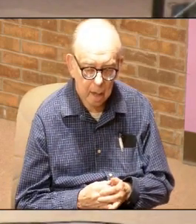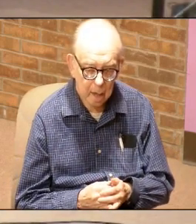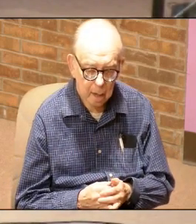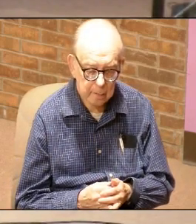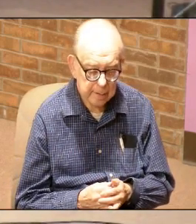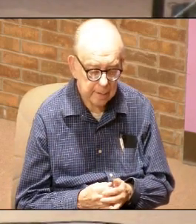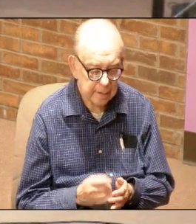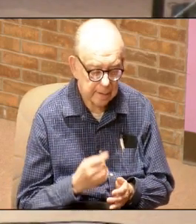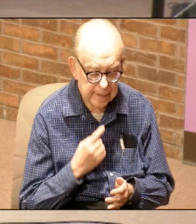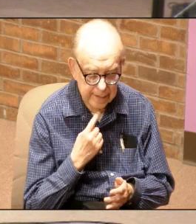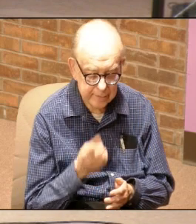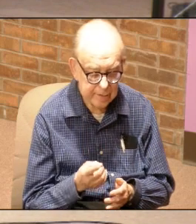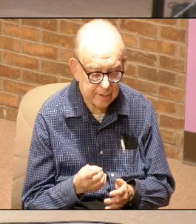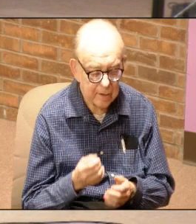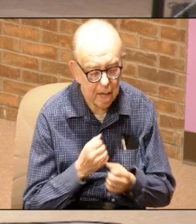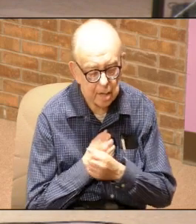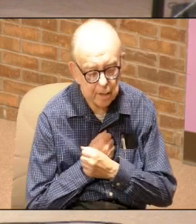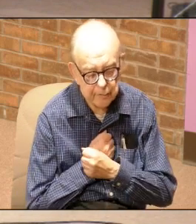I love you no matter what.